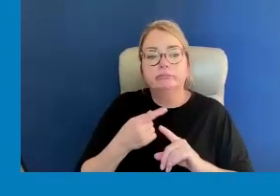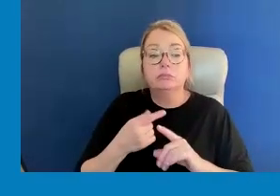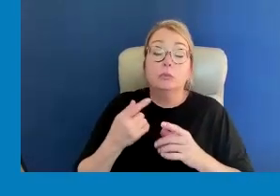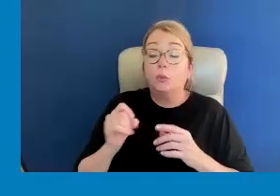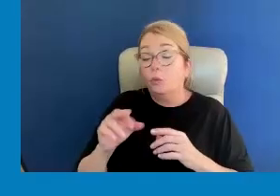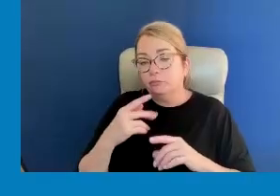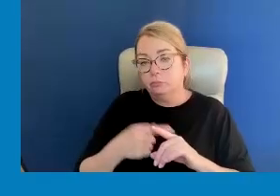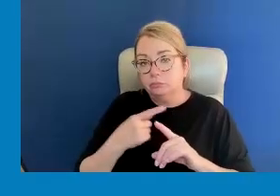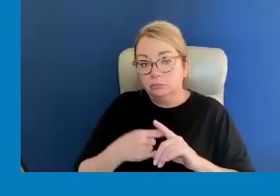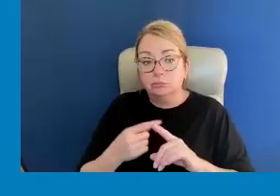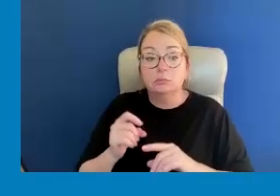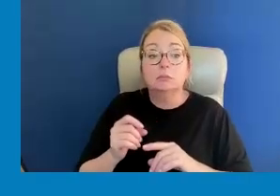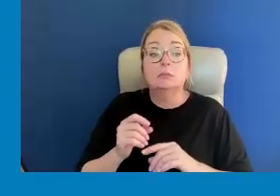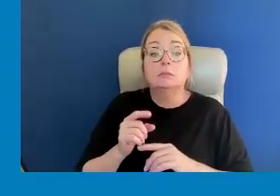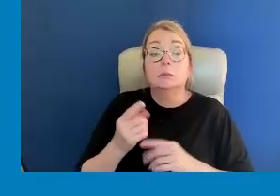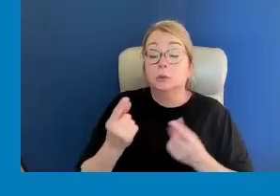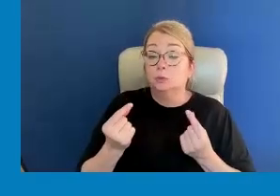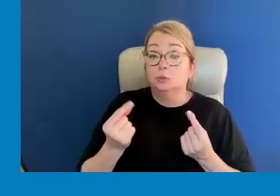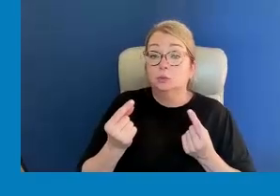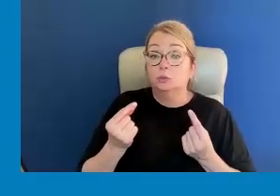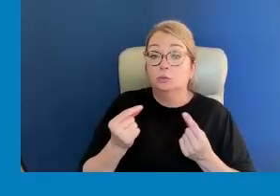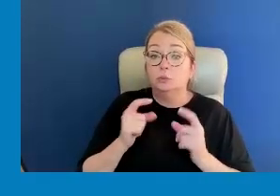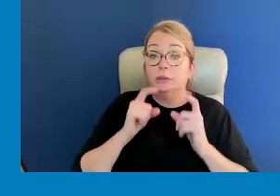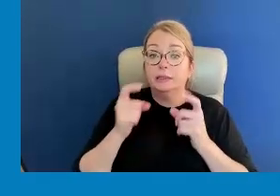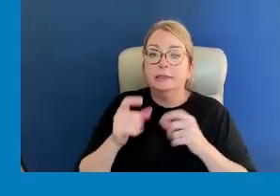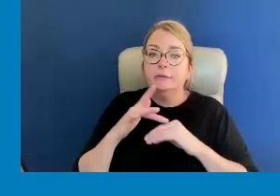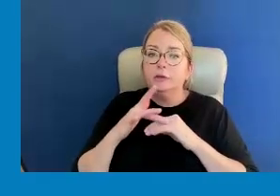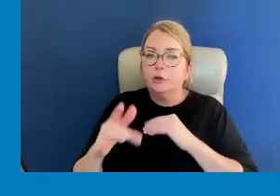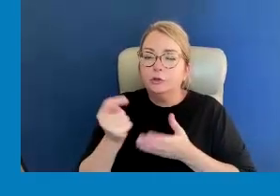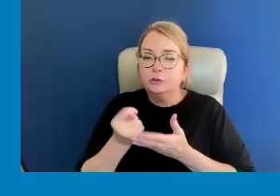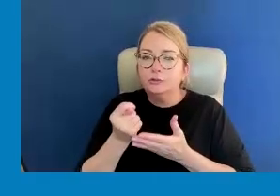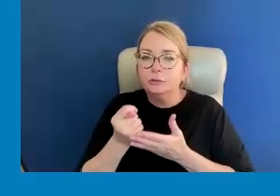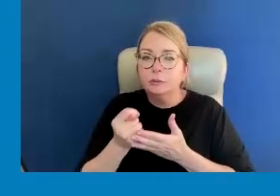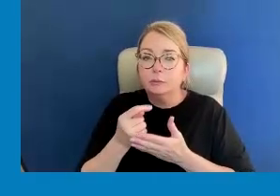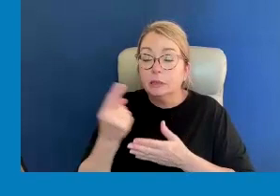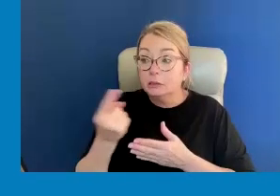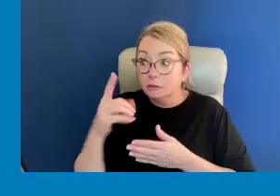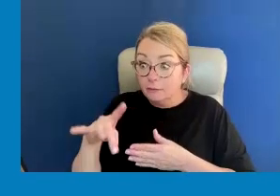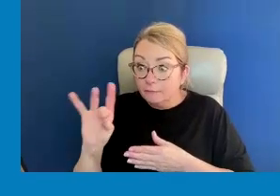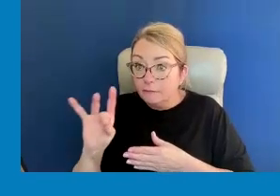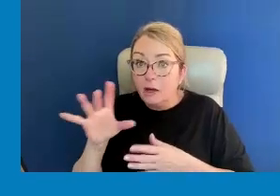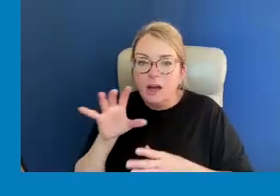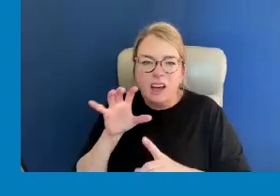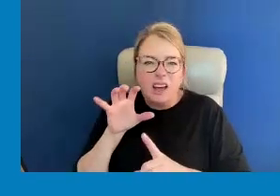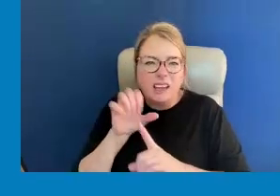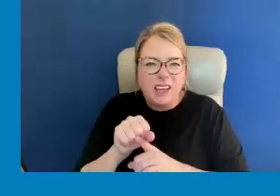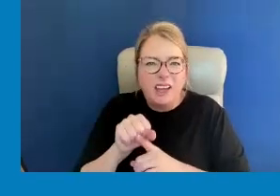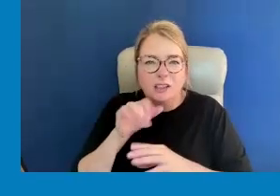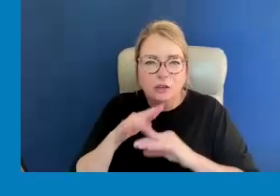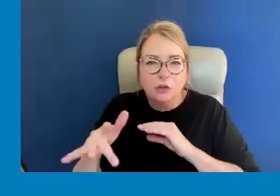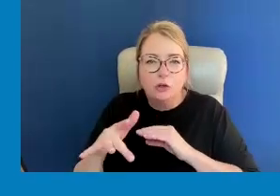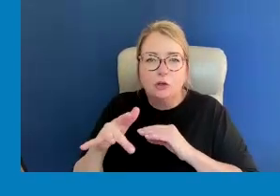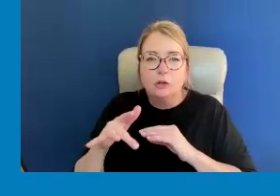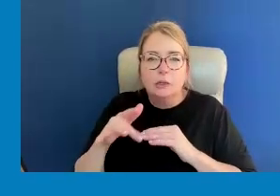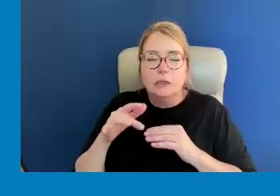conditions. And then what it's going to do is it's going to give you early treatment. So if something is found, you're catching it early. You're spending less